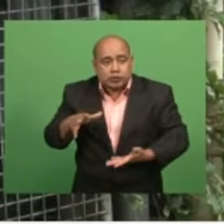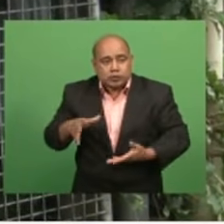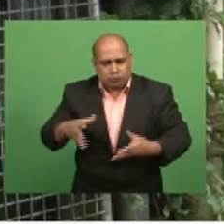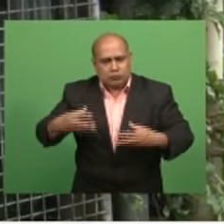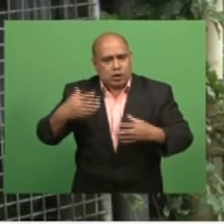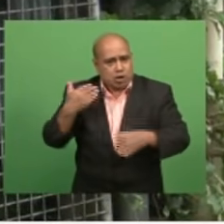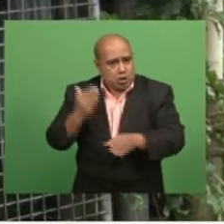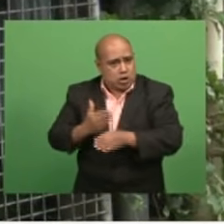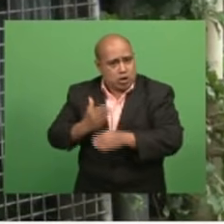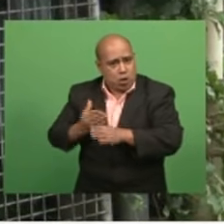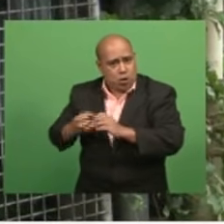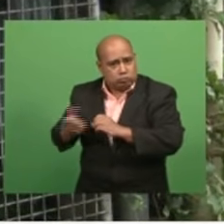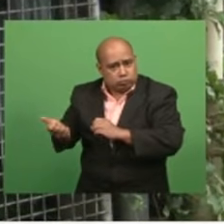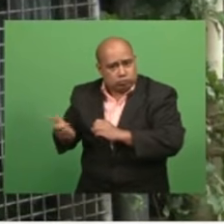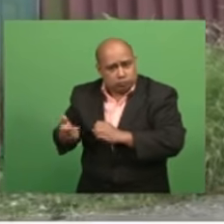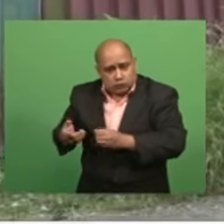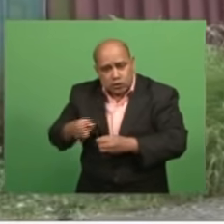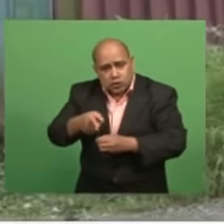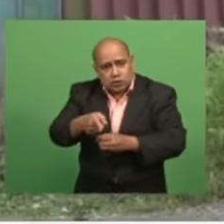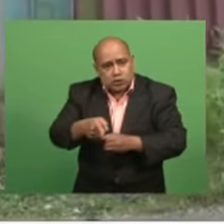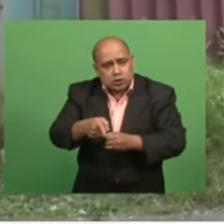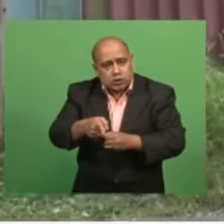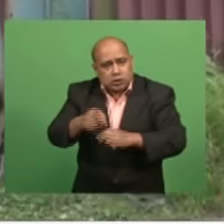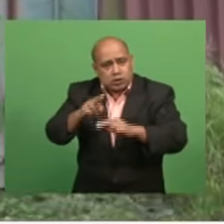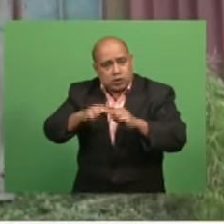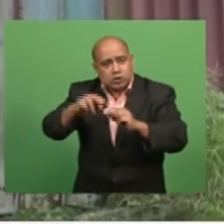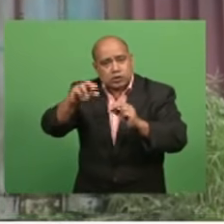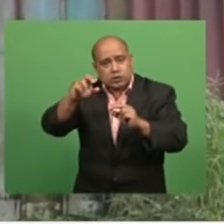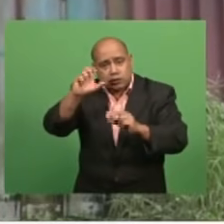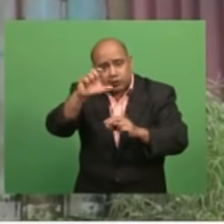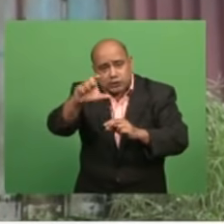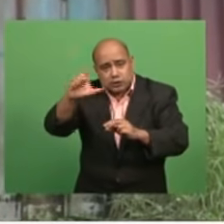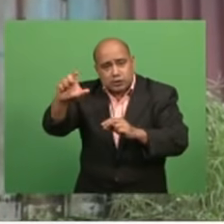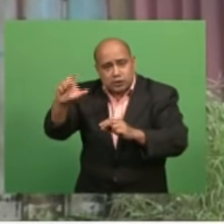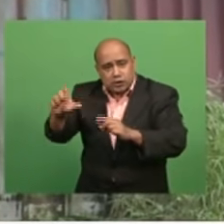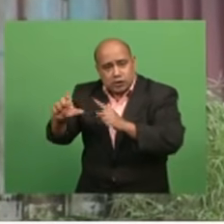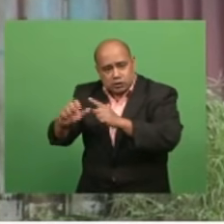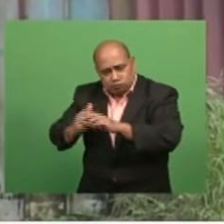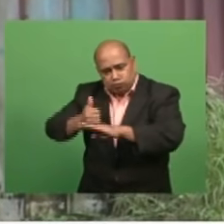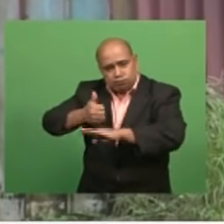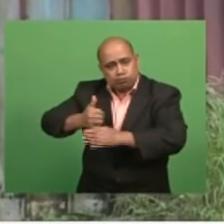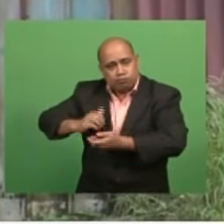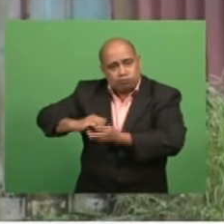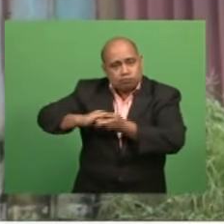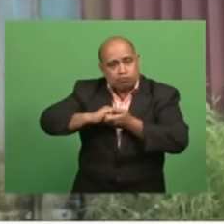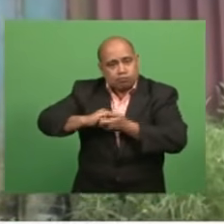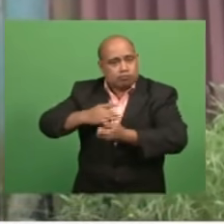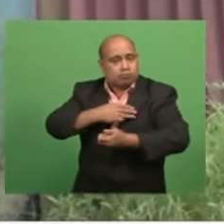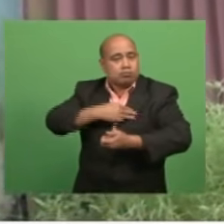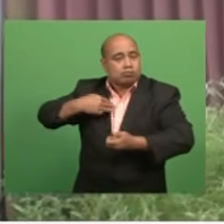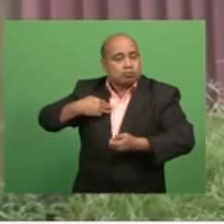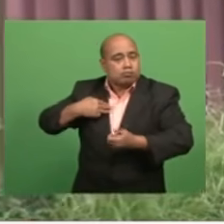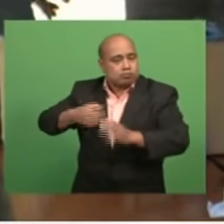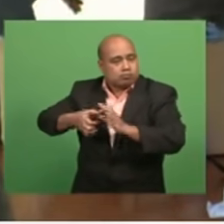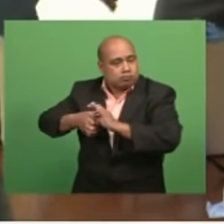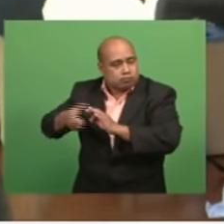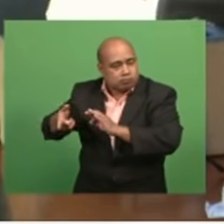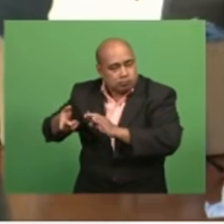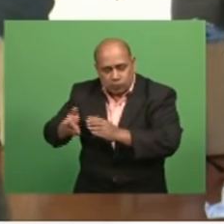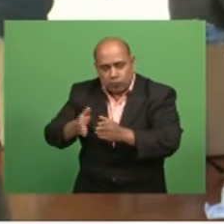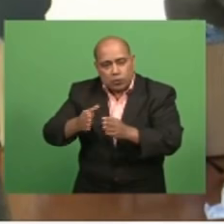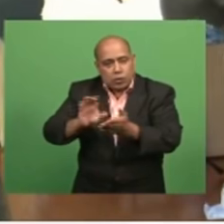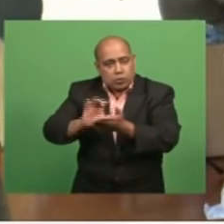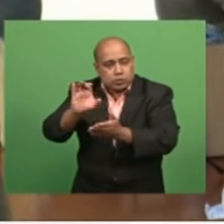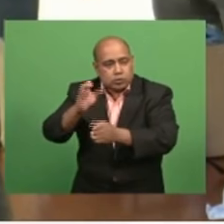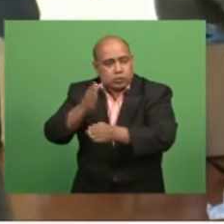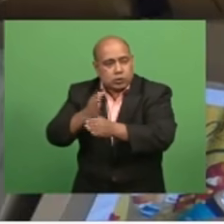initiated by the FCCC in collaboration with the Ministry of Commerce, Industry, Trade and Transport, Ministry of